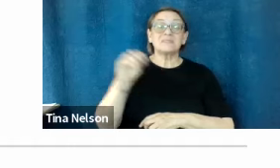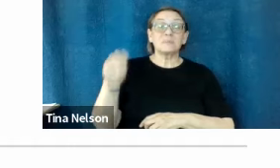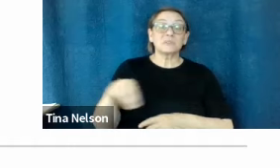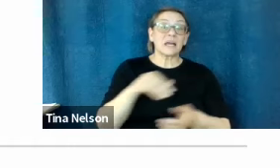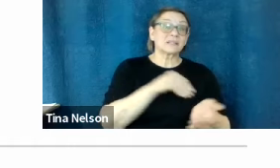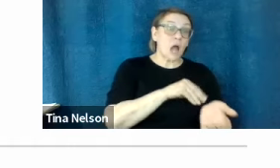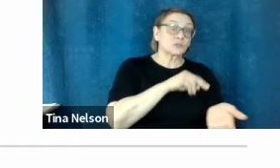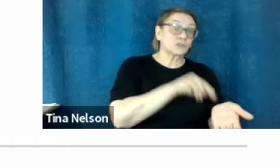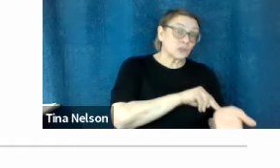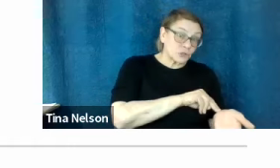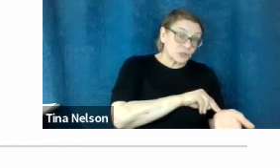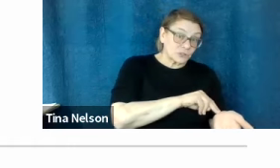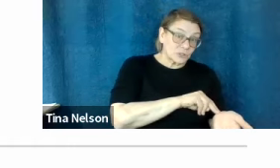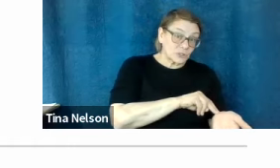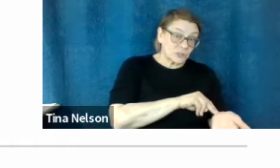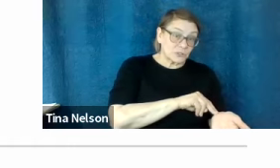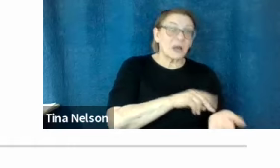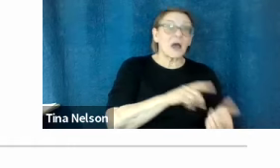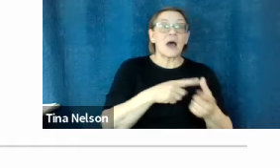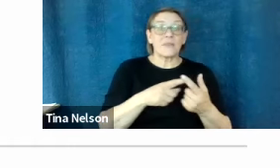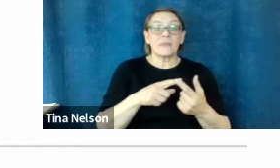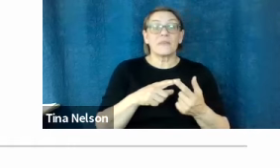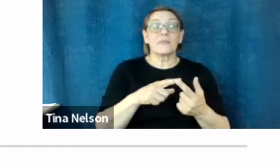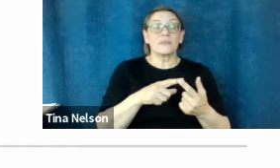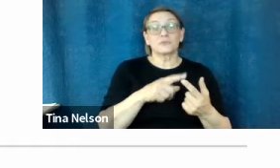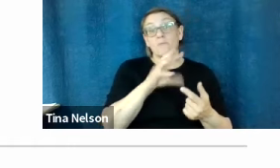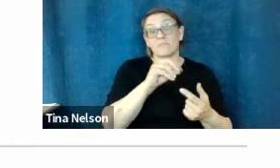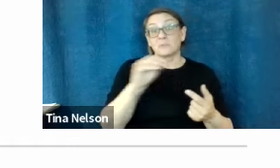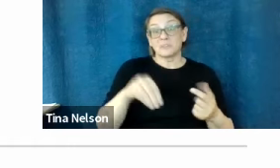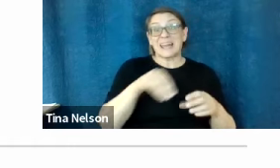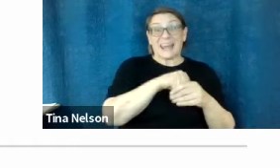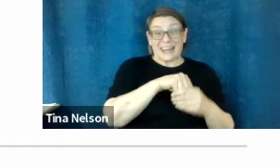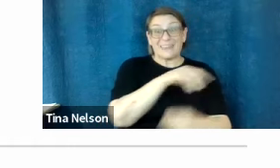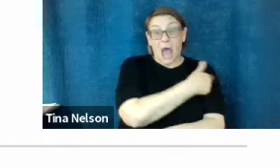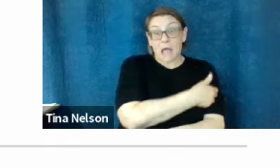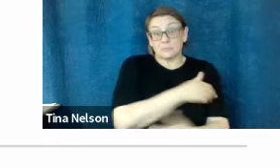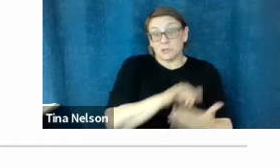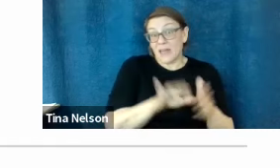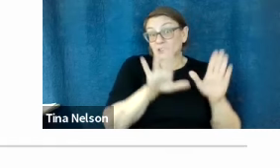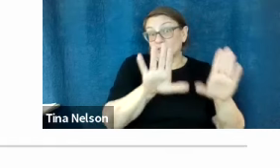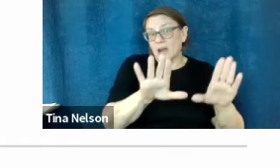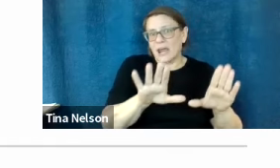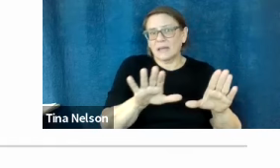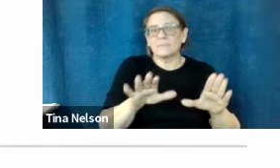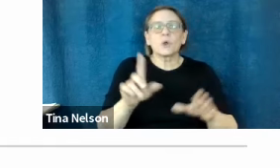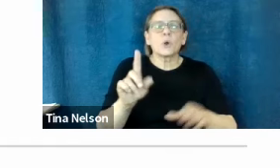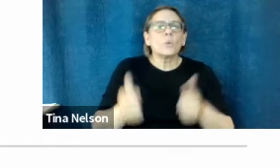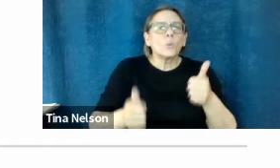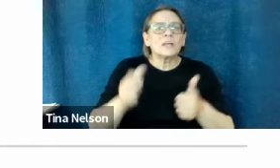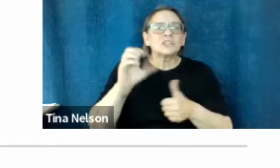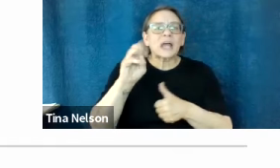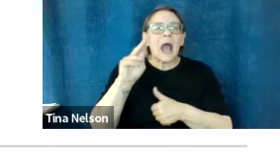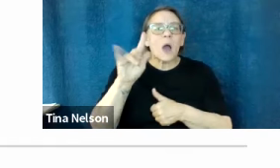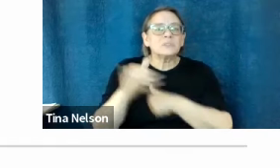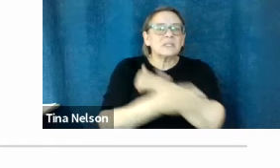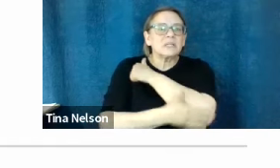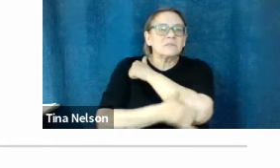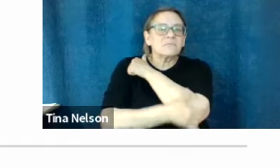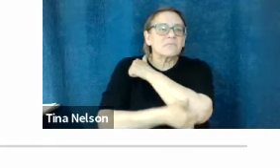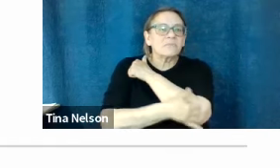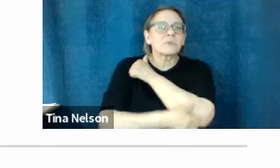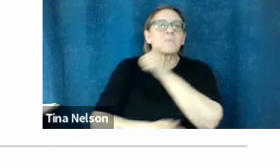and nurses, uh, that take place at 50% in the hospital. So this is framing our data, which country, which county are you located in? Visually predominantly